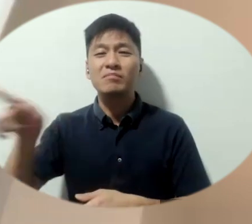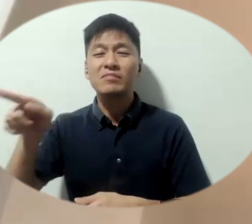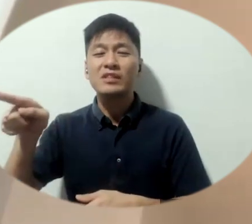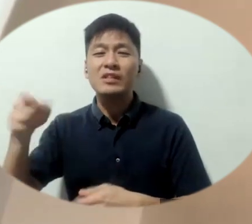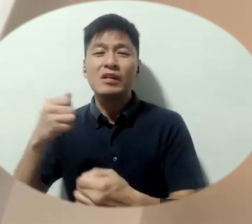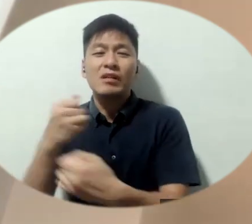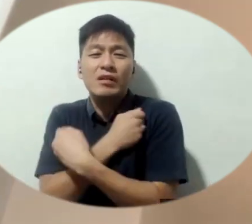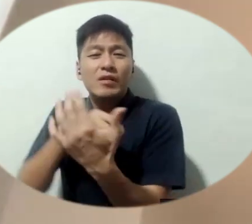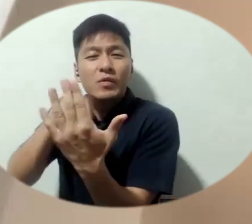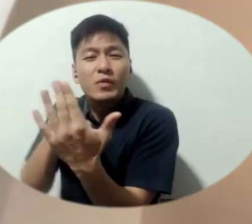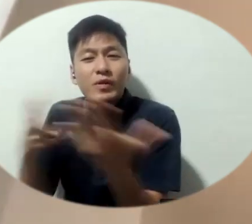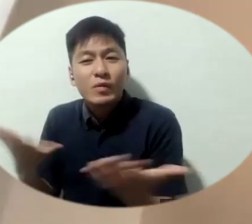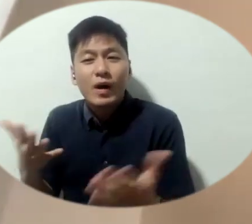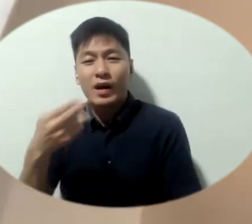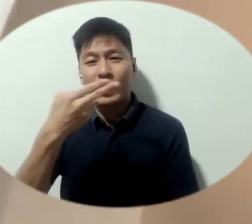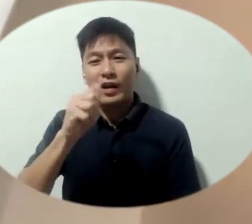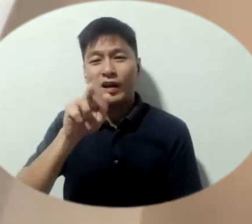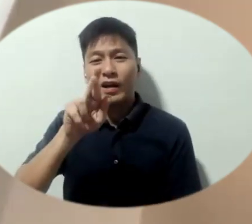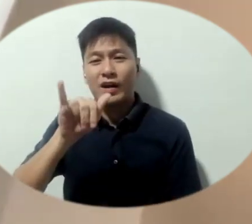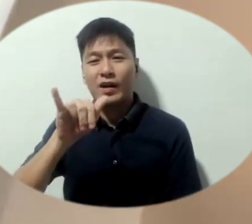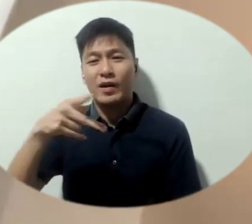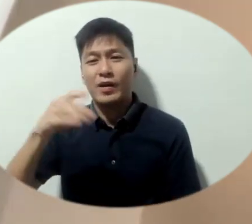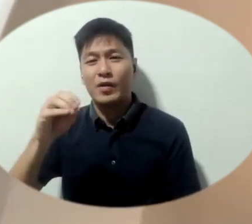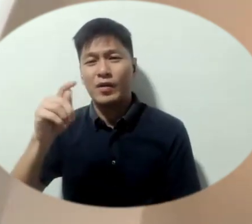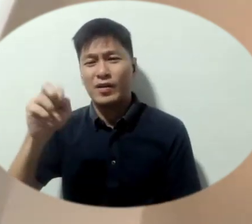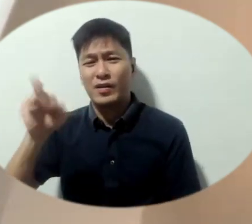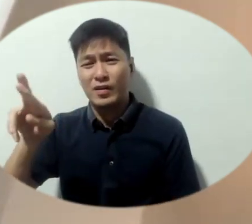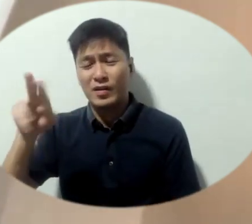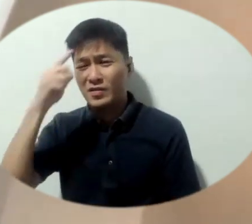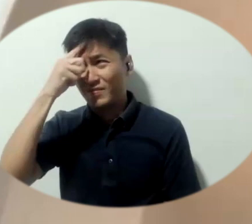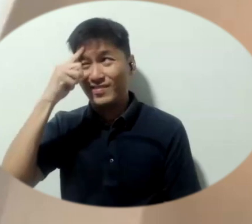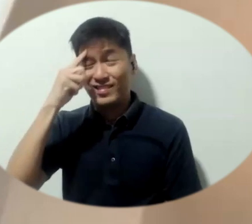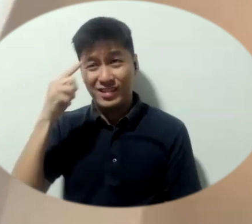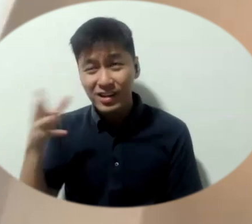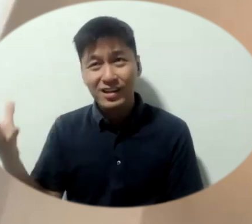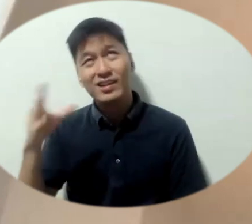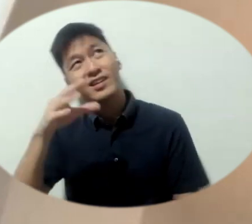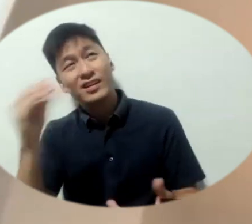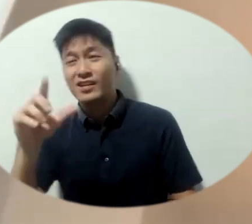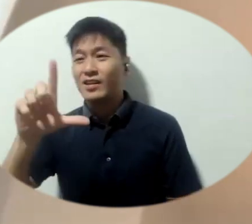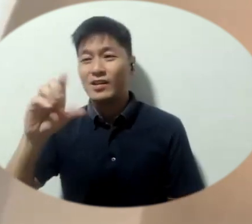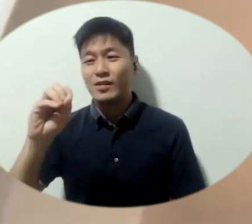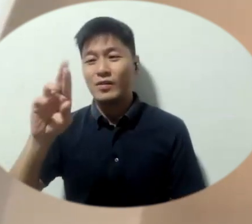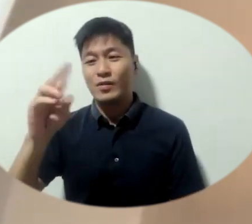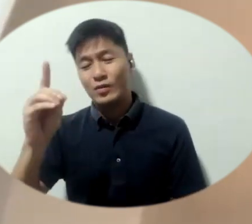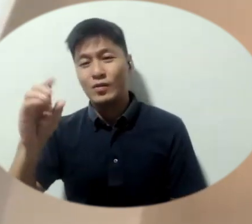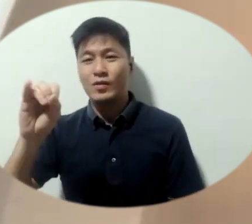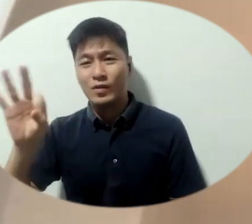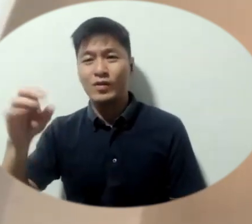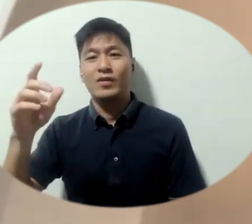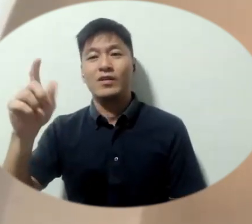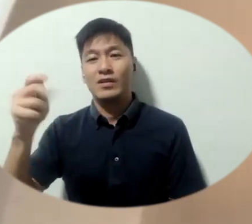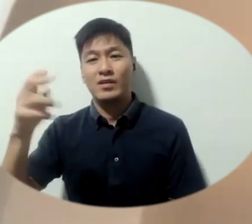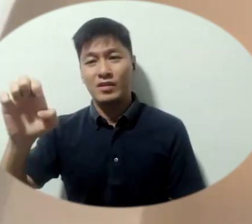Rings. She knew exactly what to talk about with me when I was a child, when I was a teenager. And